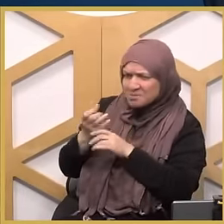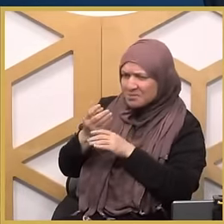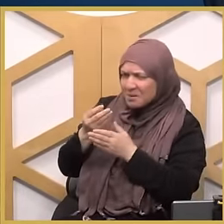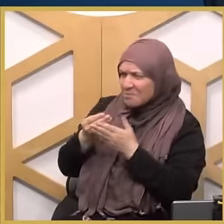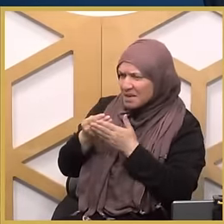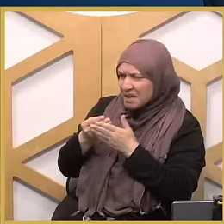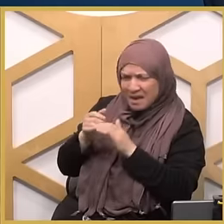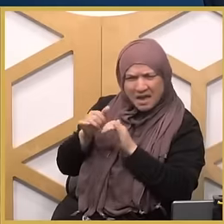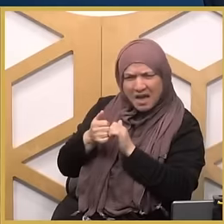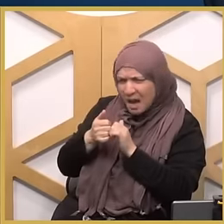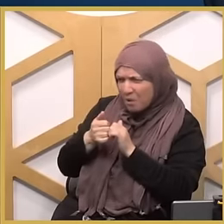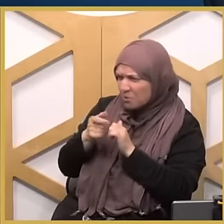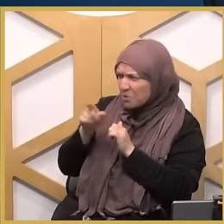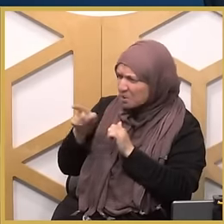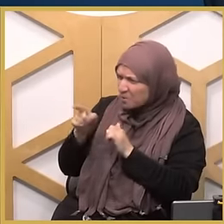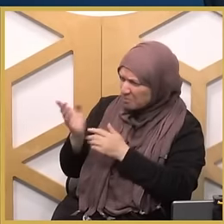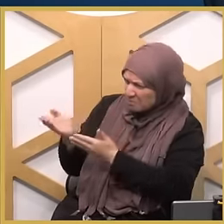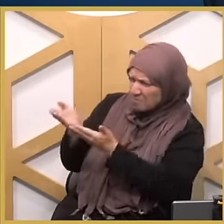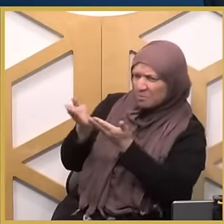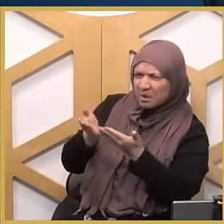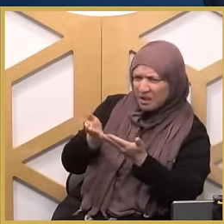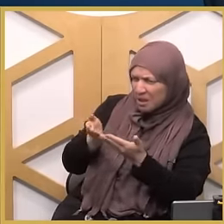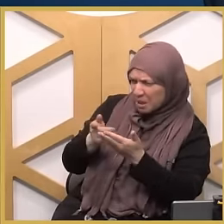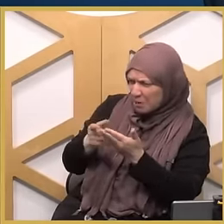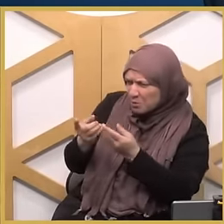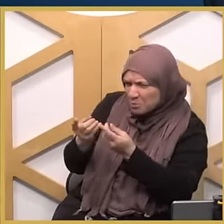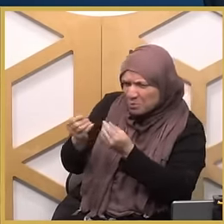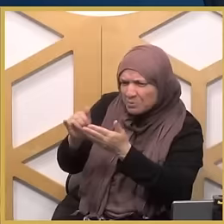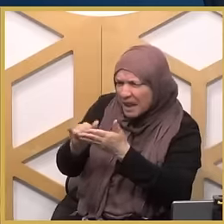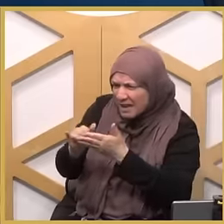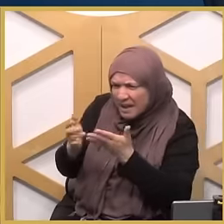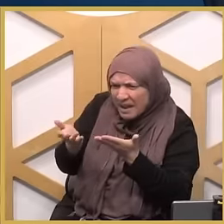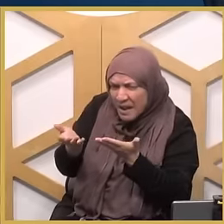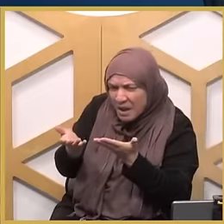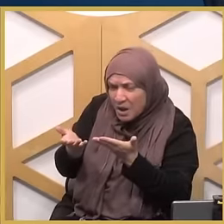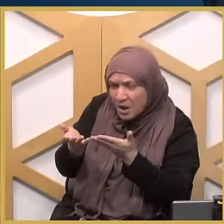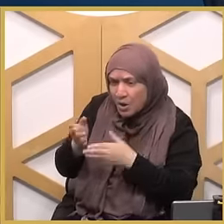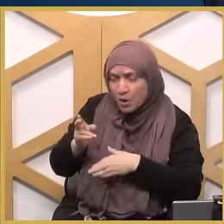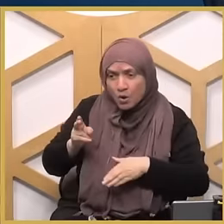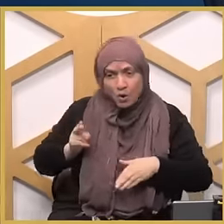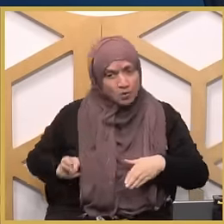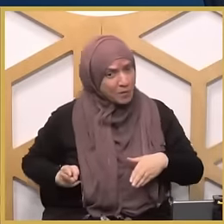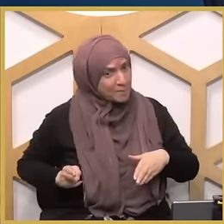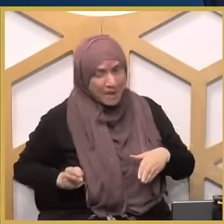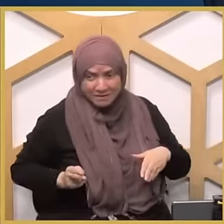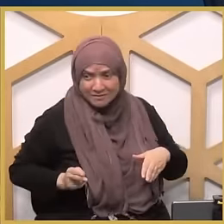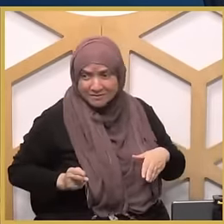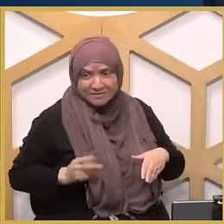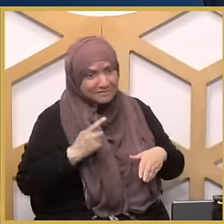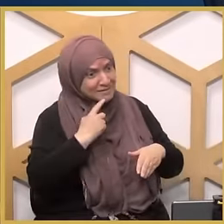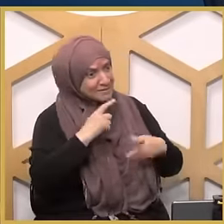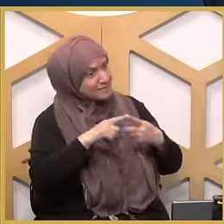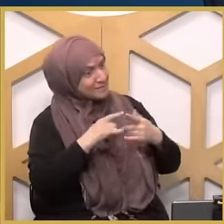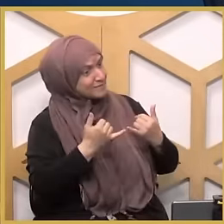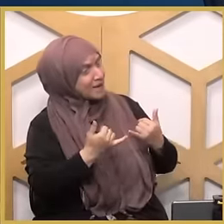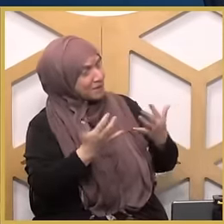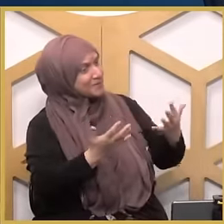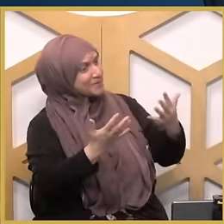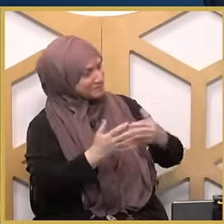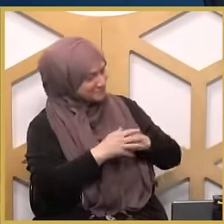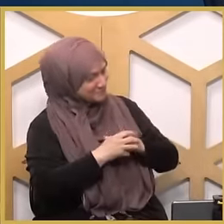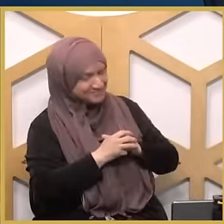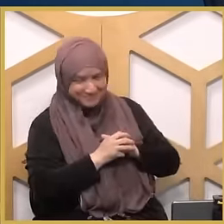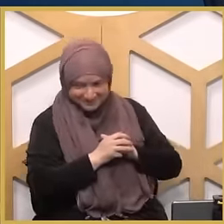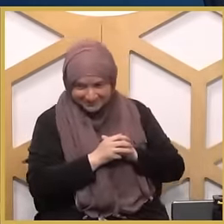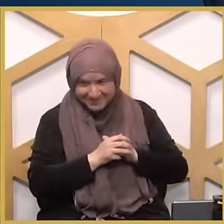now. Subhanallah. His barakah, awqaf Uthman in Medina, still until this day functioning. And alhamdulillah, he's reaping